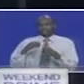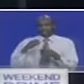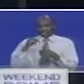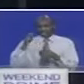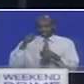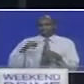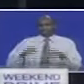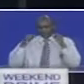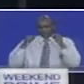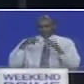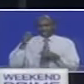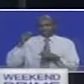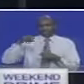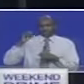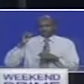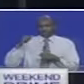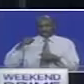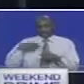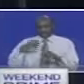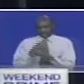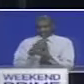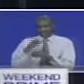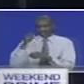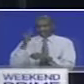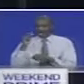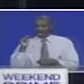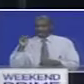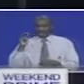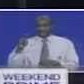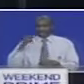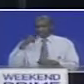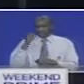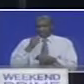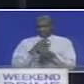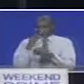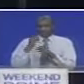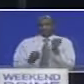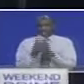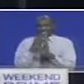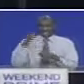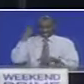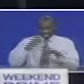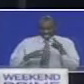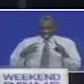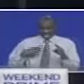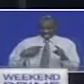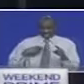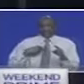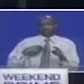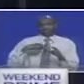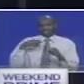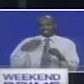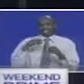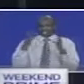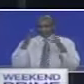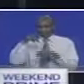and Britain's High Commissioner to Kenya, Chris Turner. The 2014 baton relay was launched last year at Buckingham Palace at a ceremony